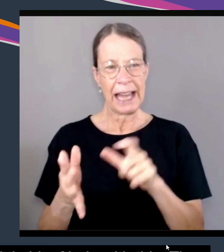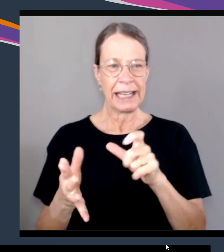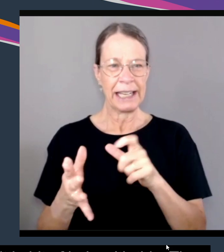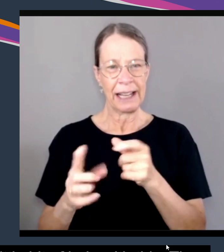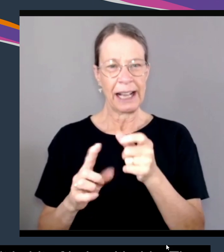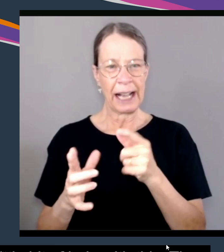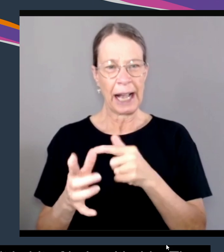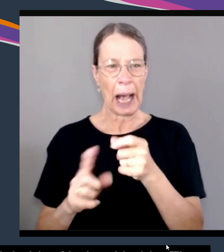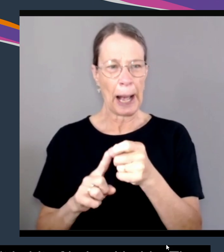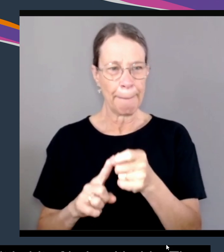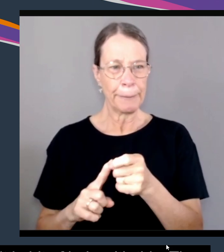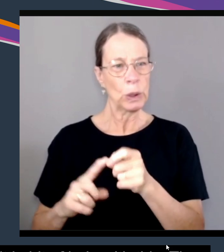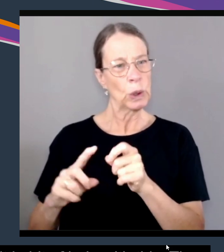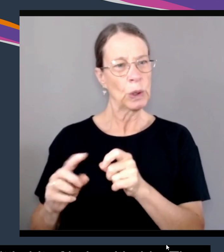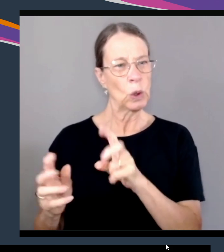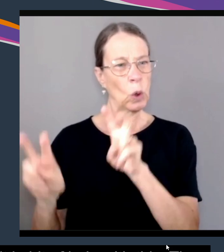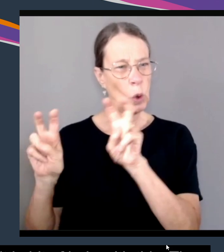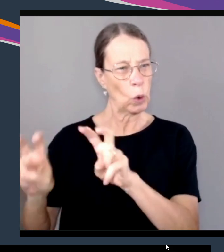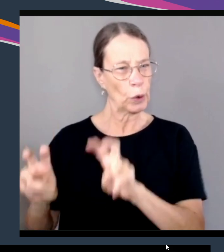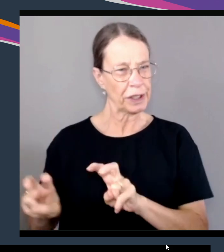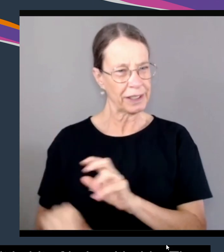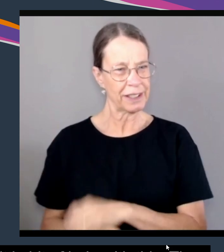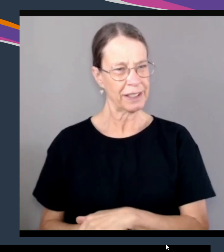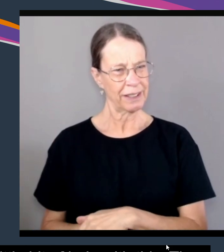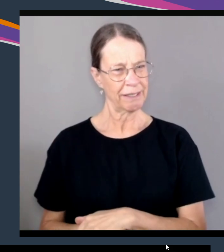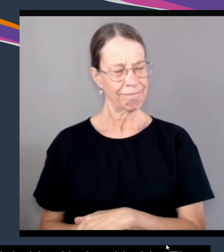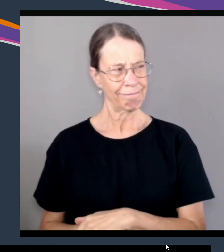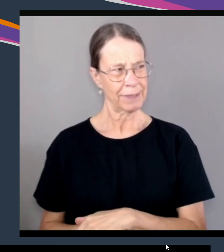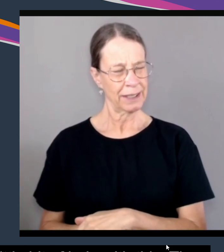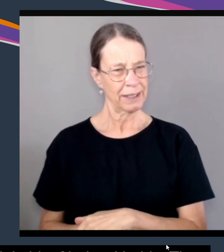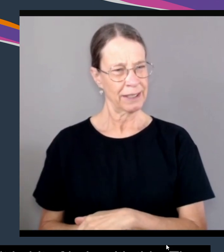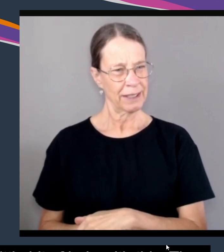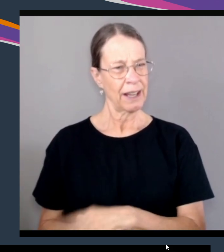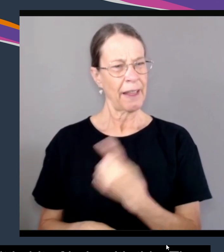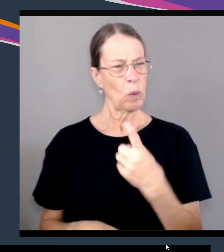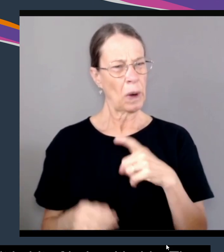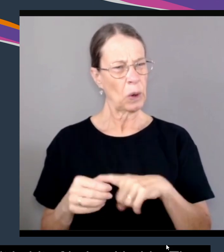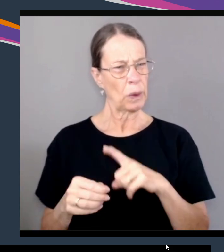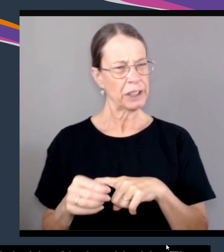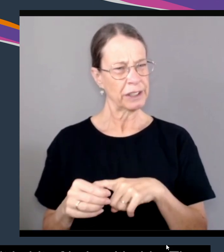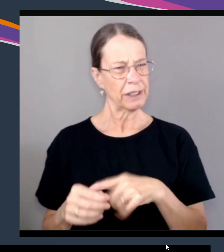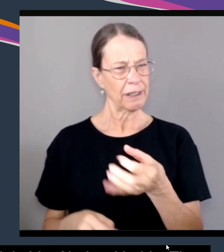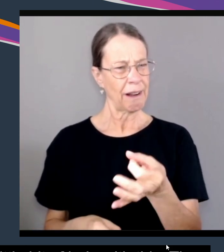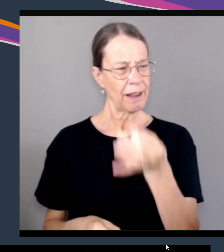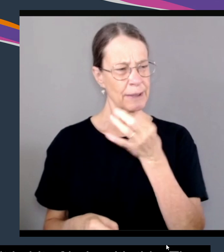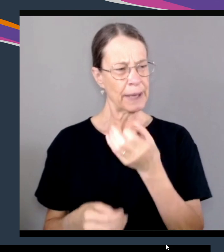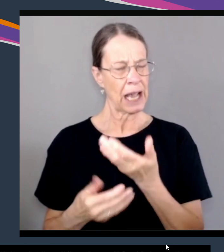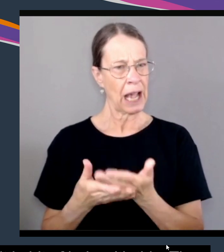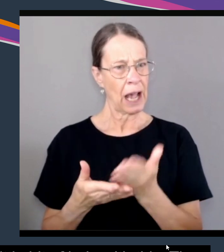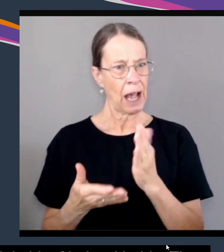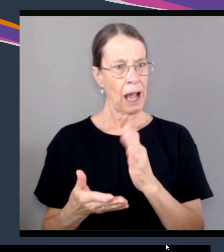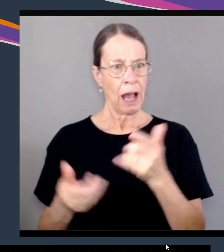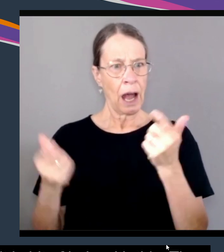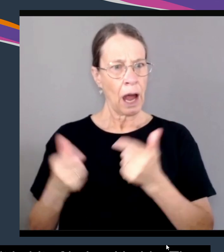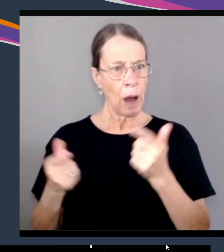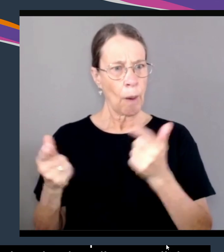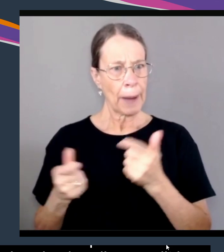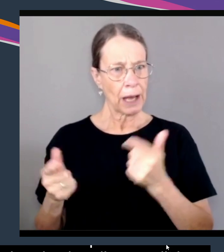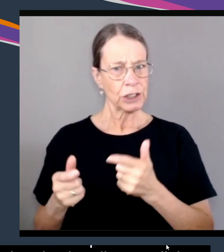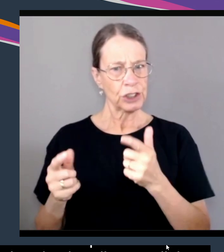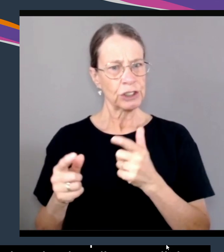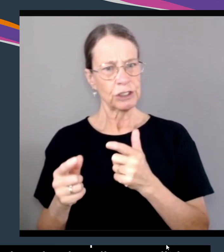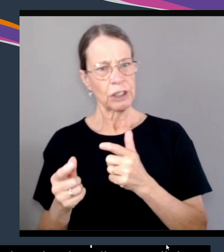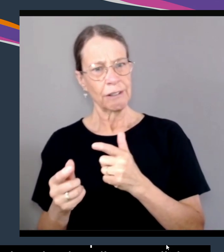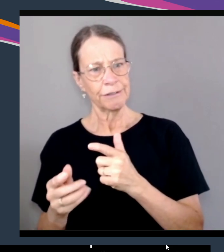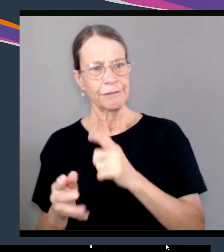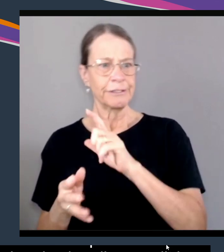how handicapped does your hearing make you feel? And so here the secret is